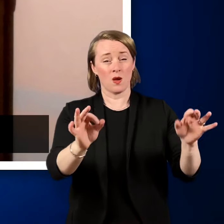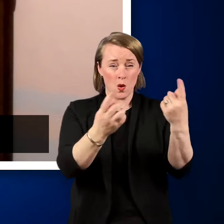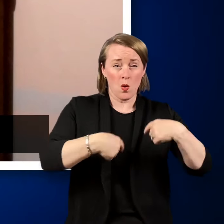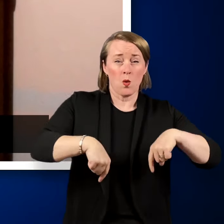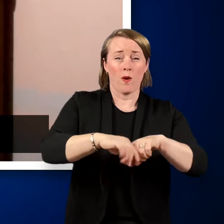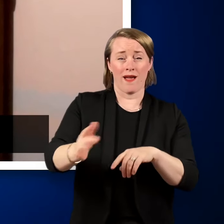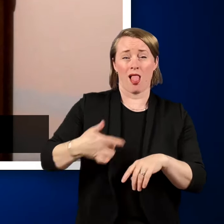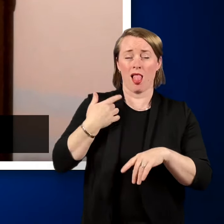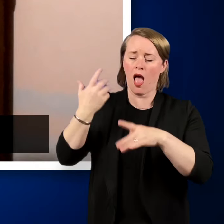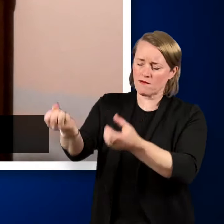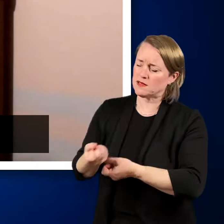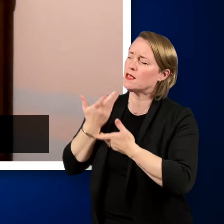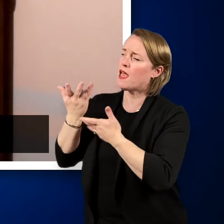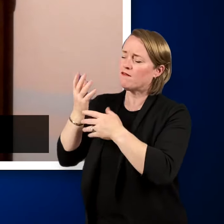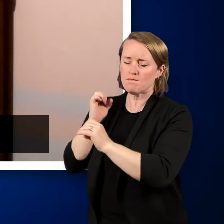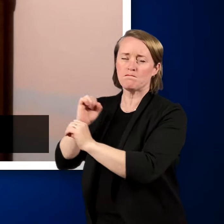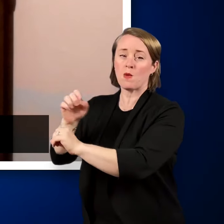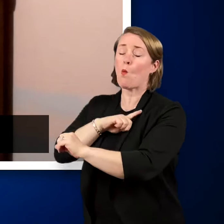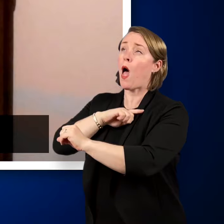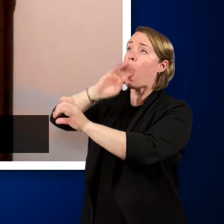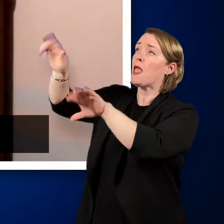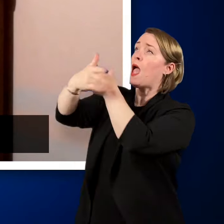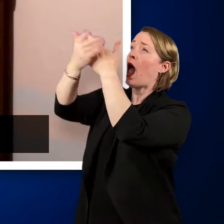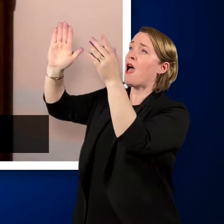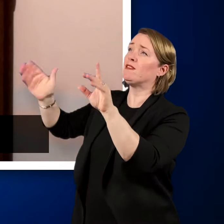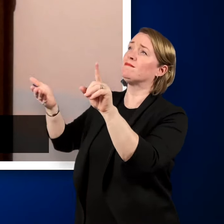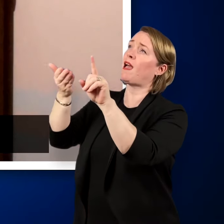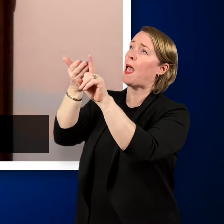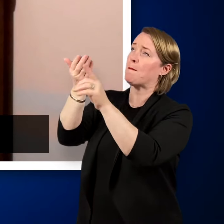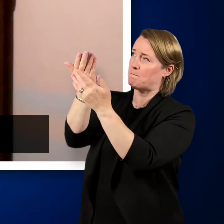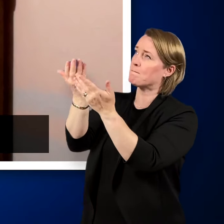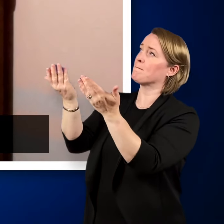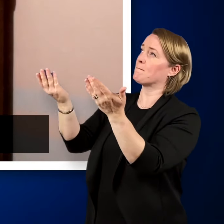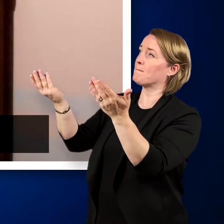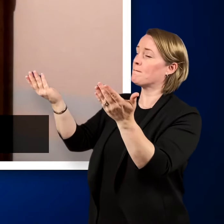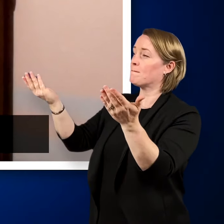lay down our lives for heaven's cause.